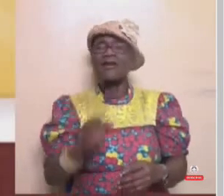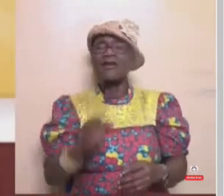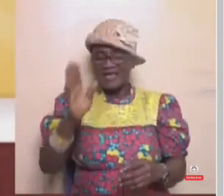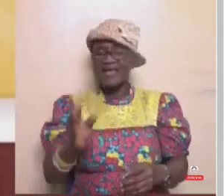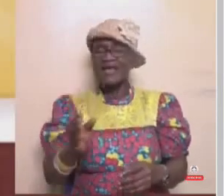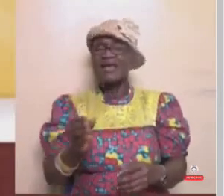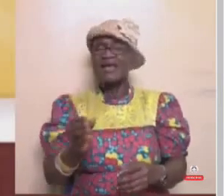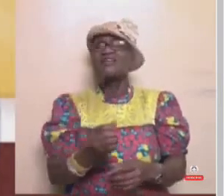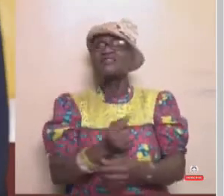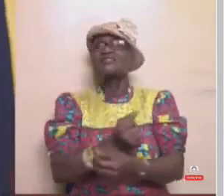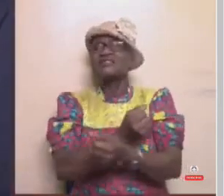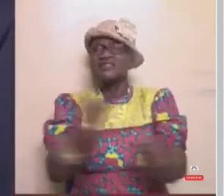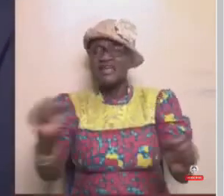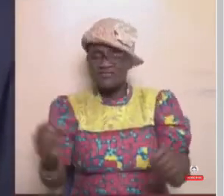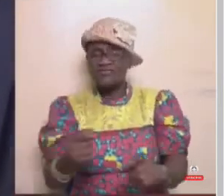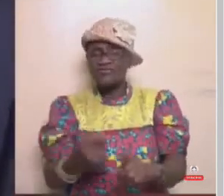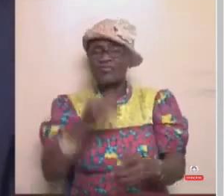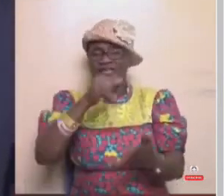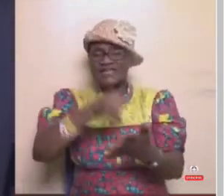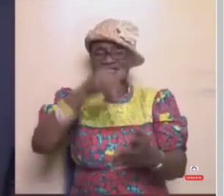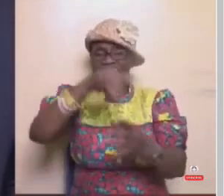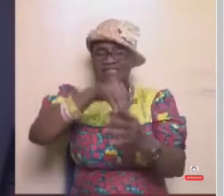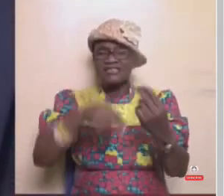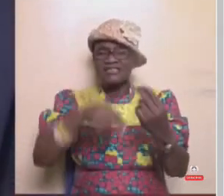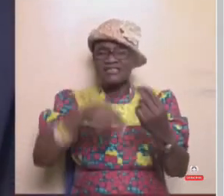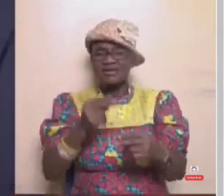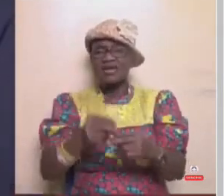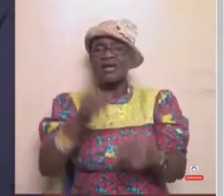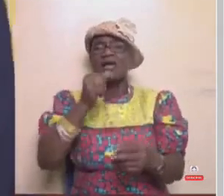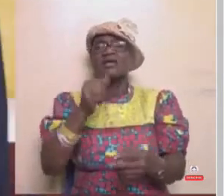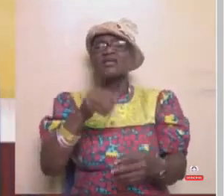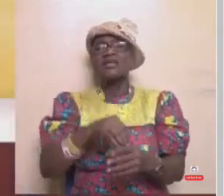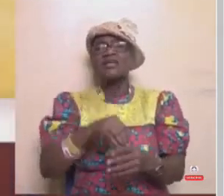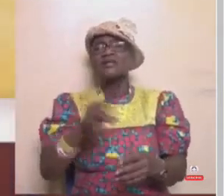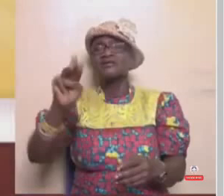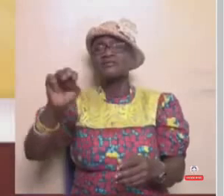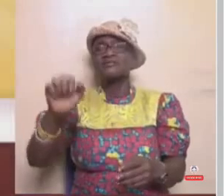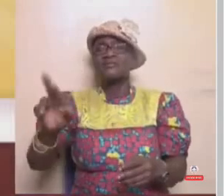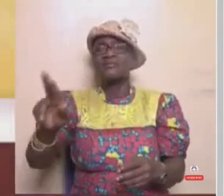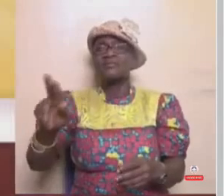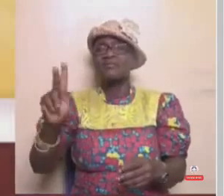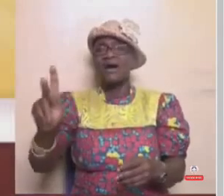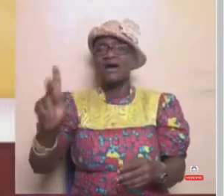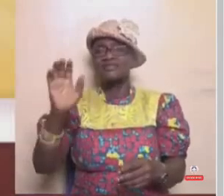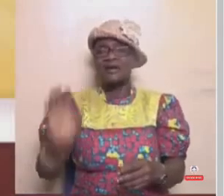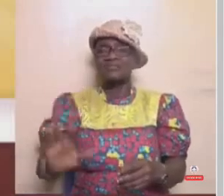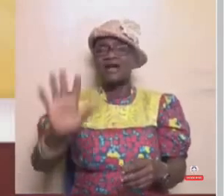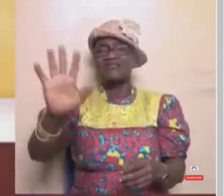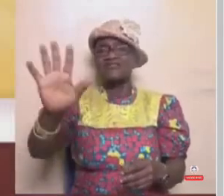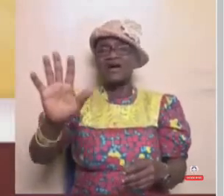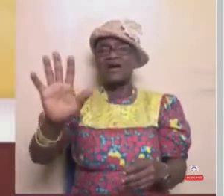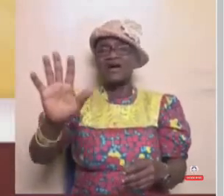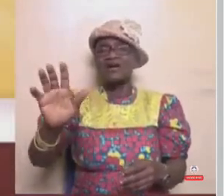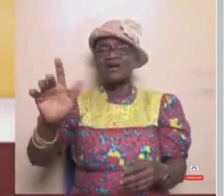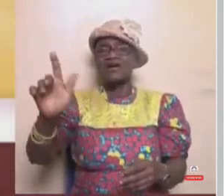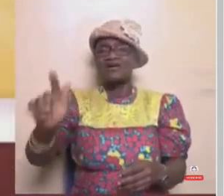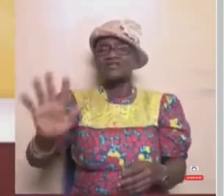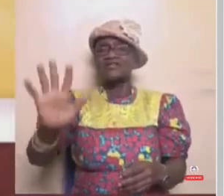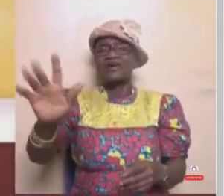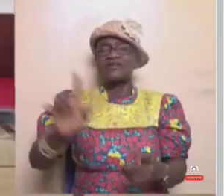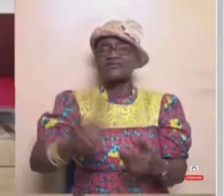something about her situation. In Mark chapter 5, 25 to 29, Mark 5, 25